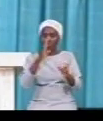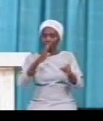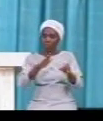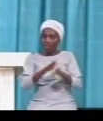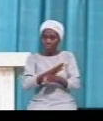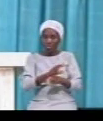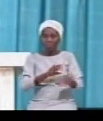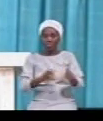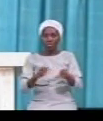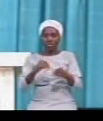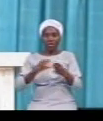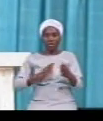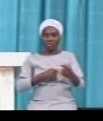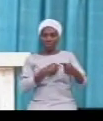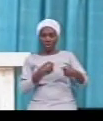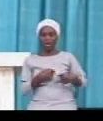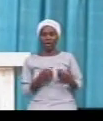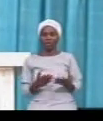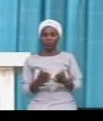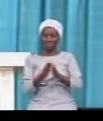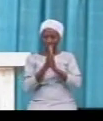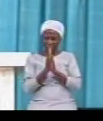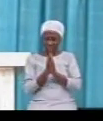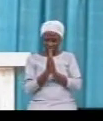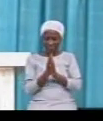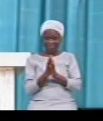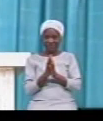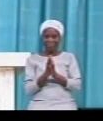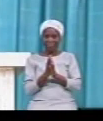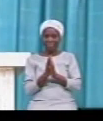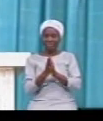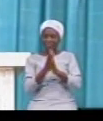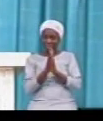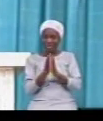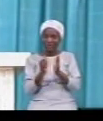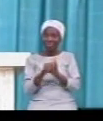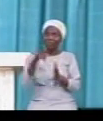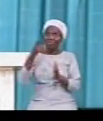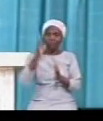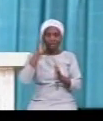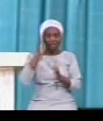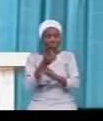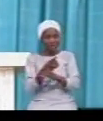that word, as God said, he sent his word and healed them and delivered them from their destruction.